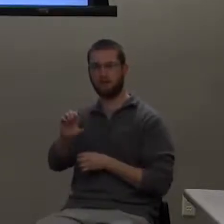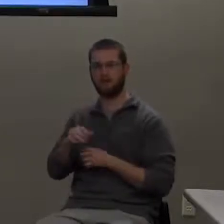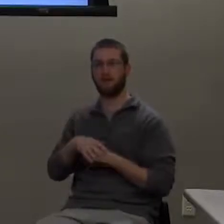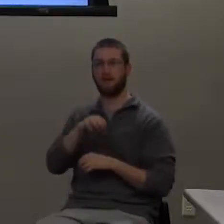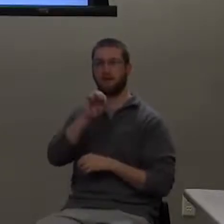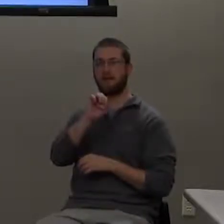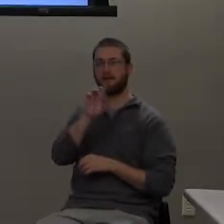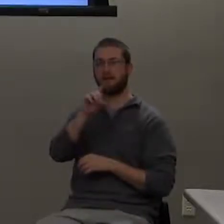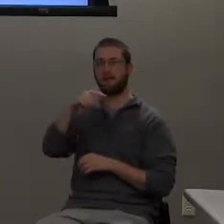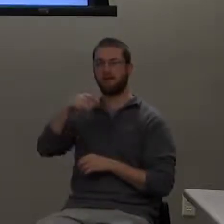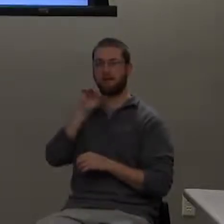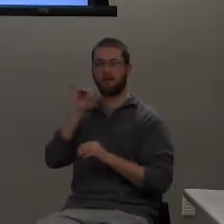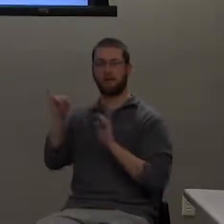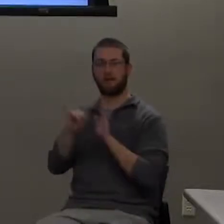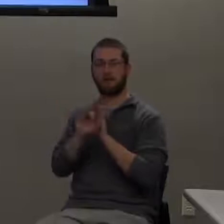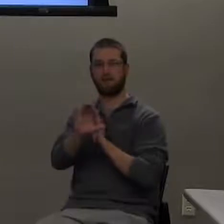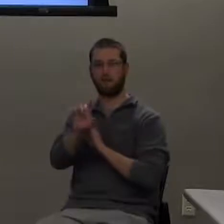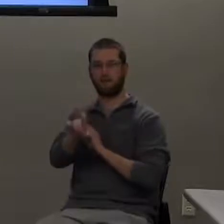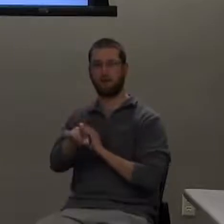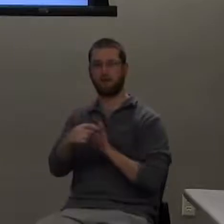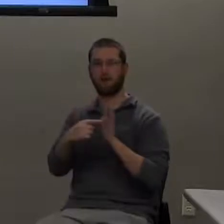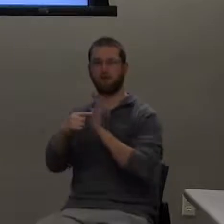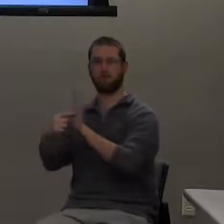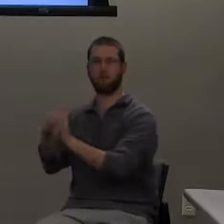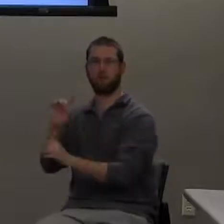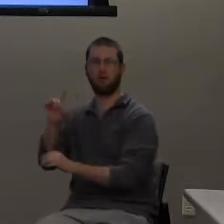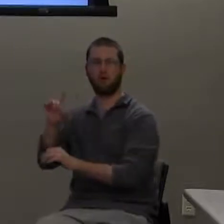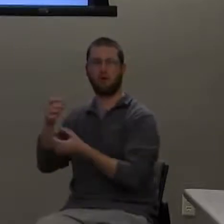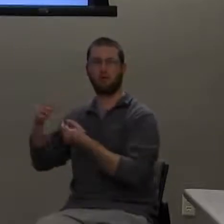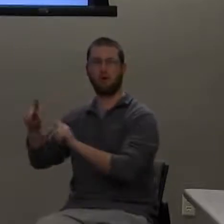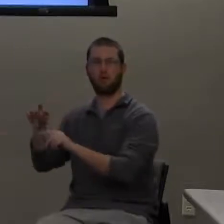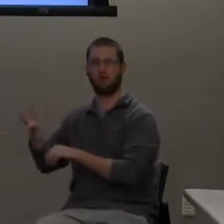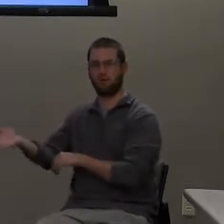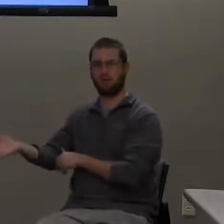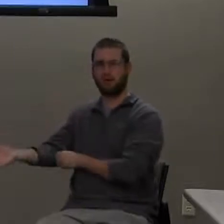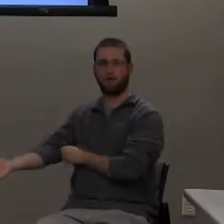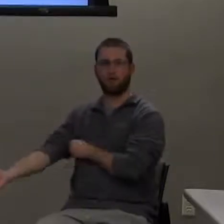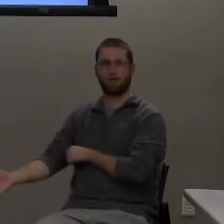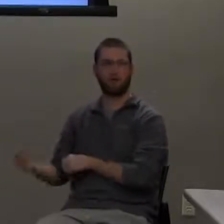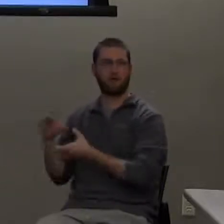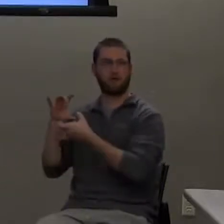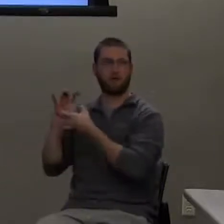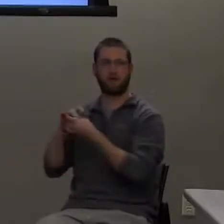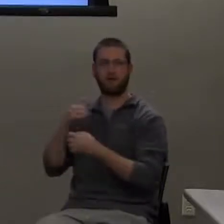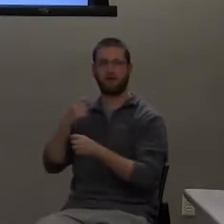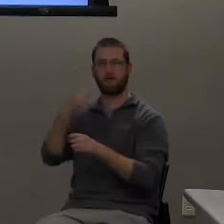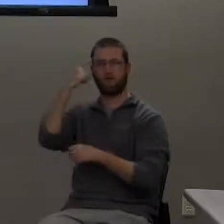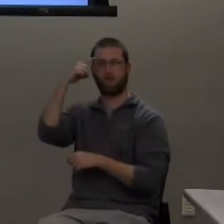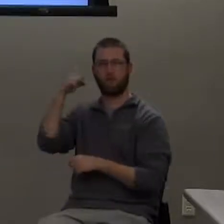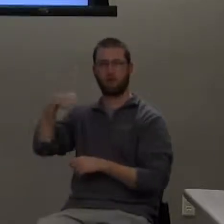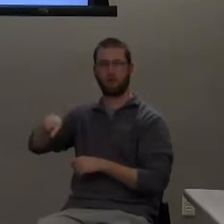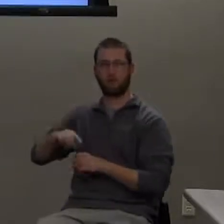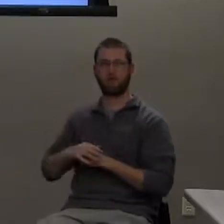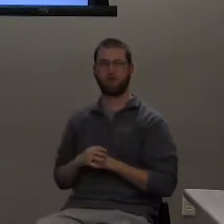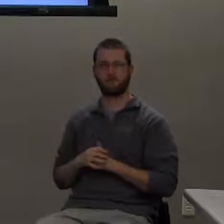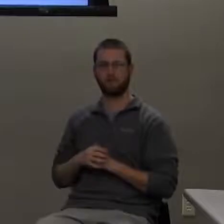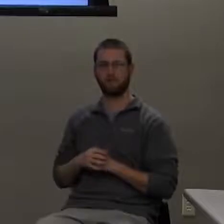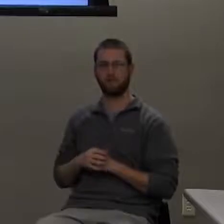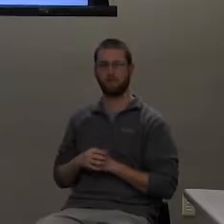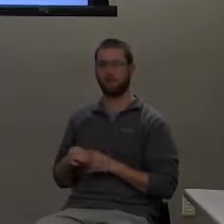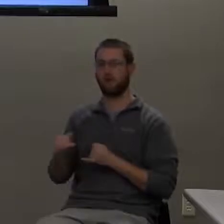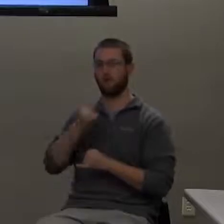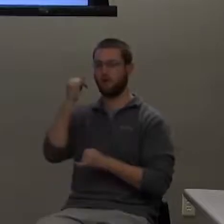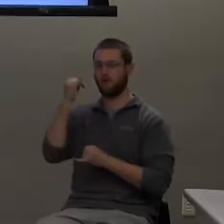should be doing is when we identify your need, show you where that asset, where that opportunity is, and make the connection for you. And then